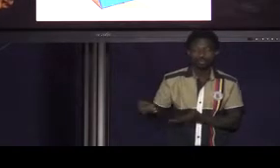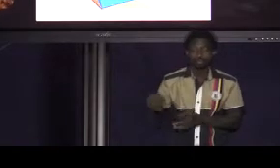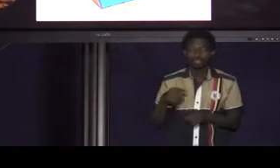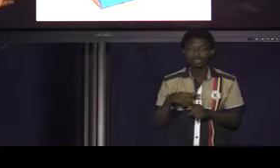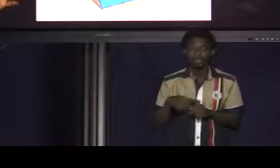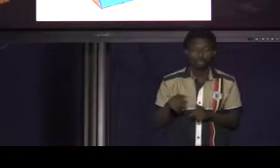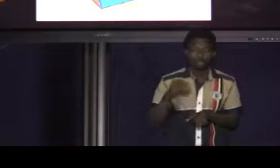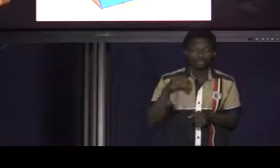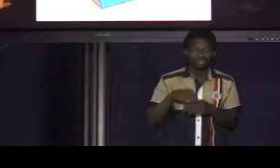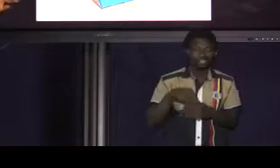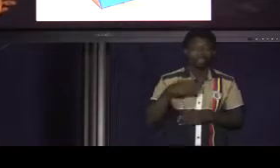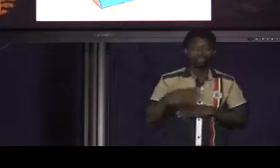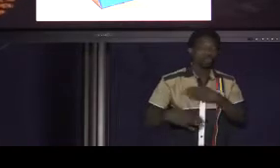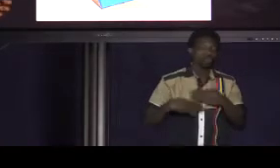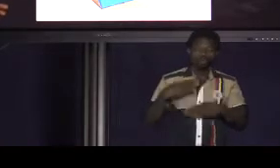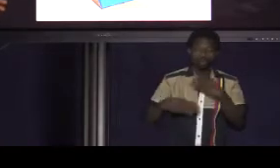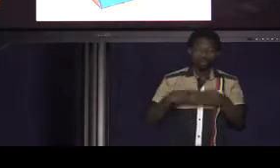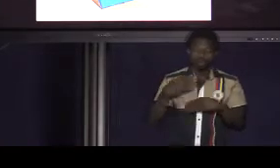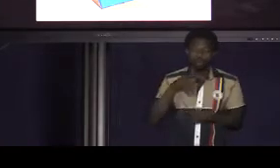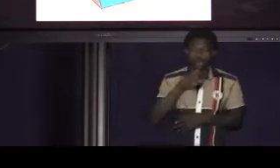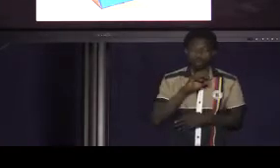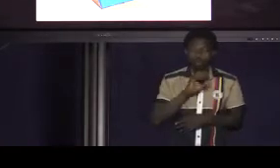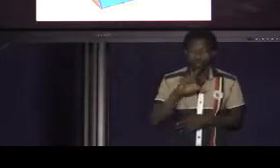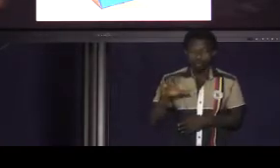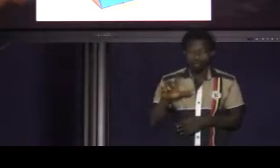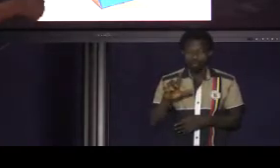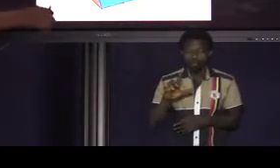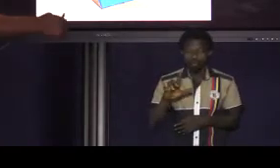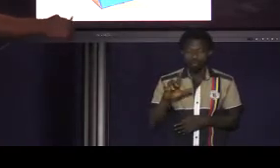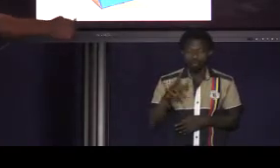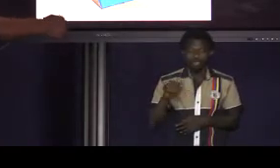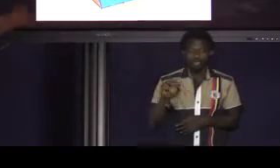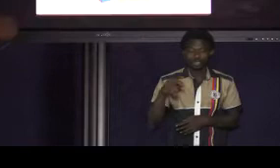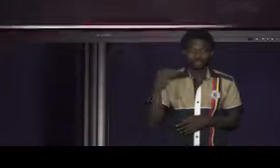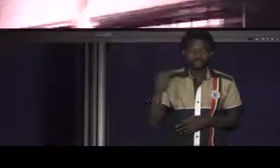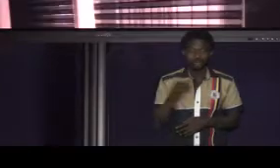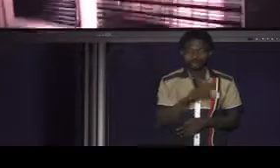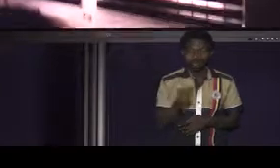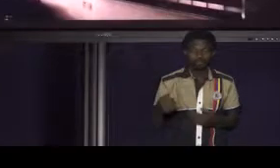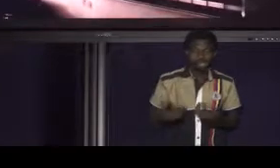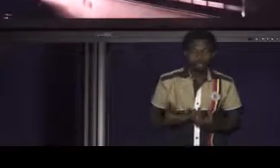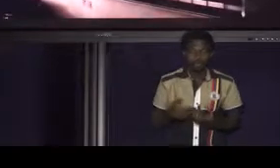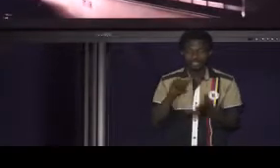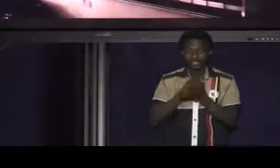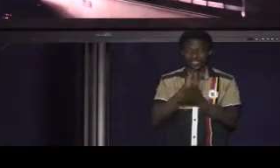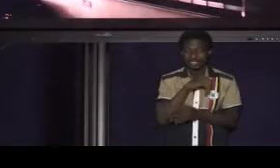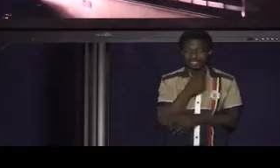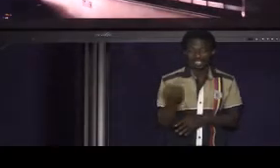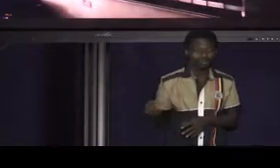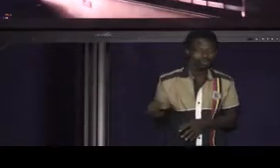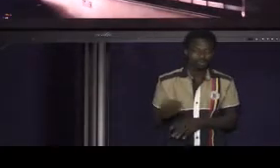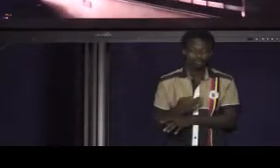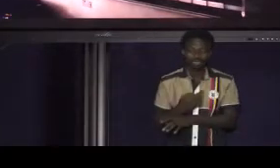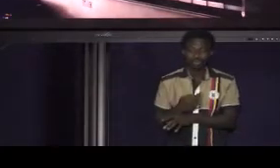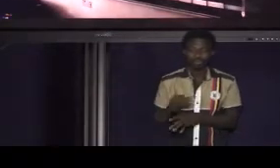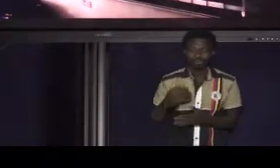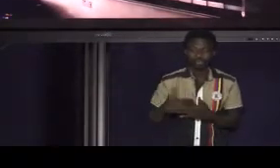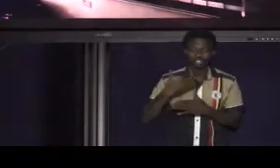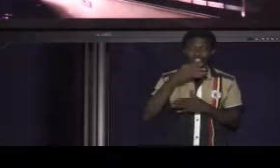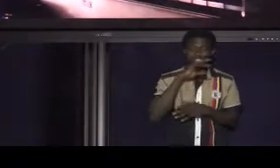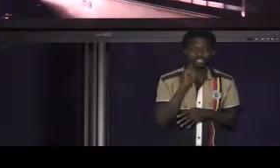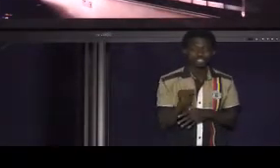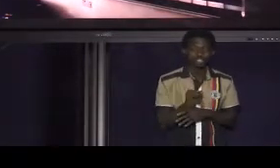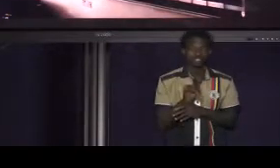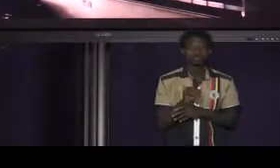rolling to complete in running of a machine. That's another function. Next one is